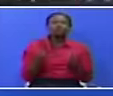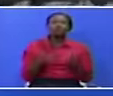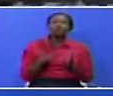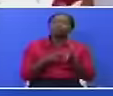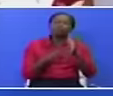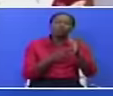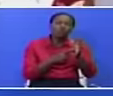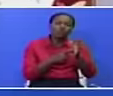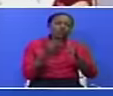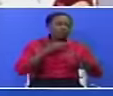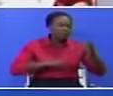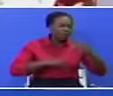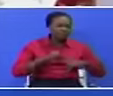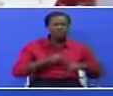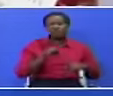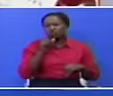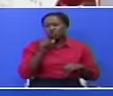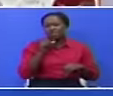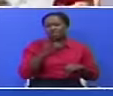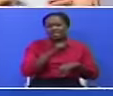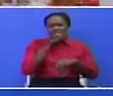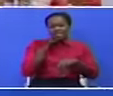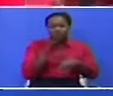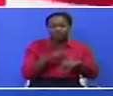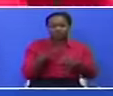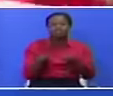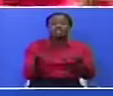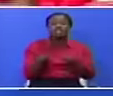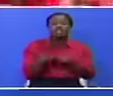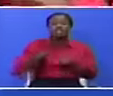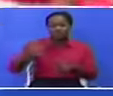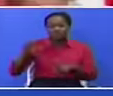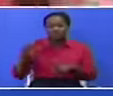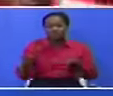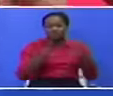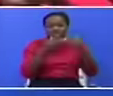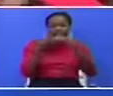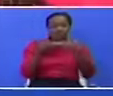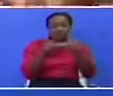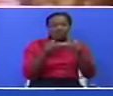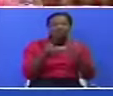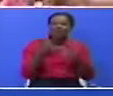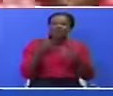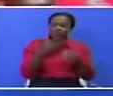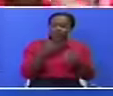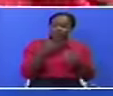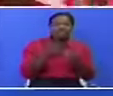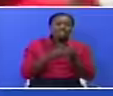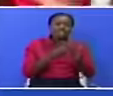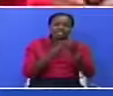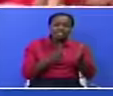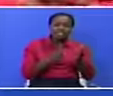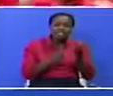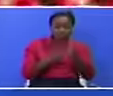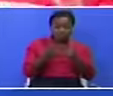that corruption is not just at national level, but it's also in the counties. And they are also piling pressure on these particular leaders to be able to come out and